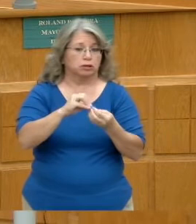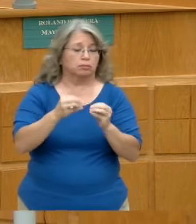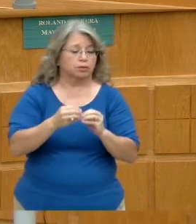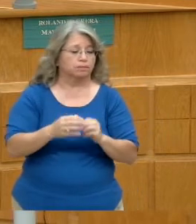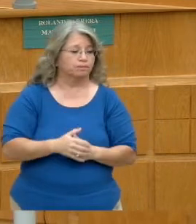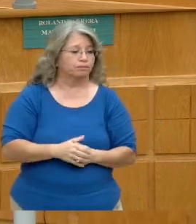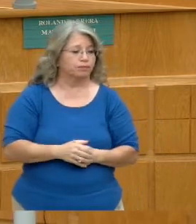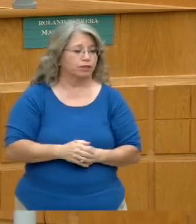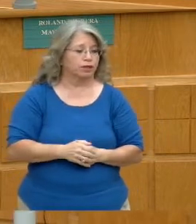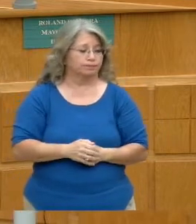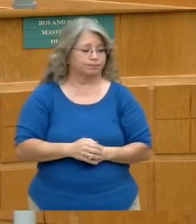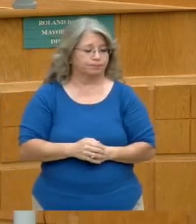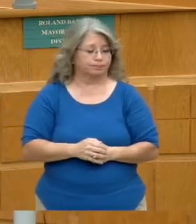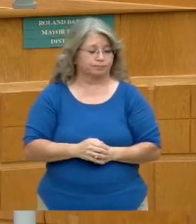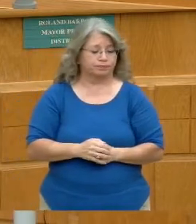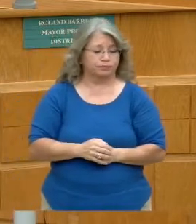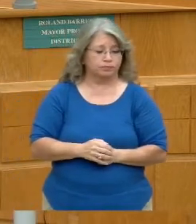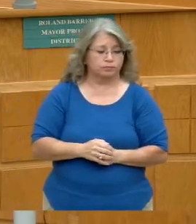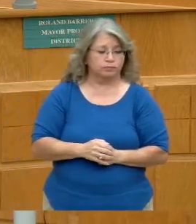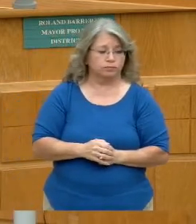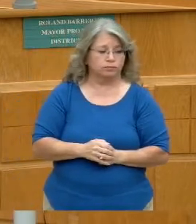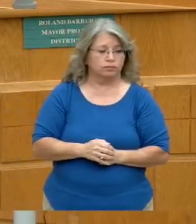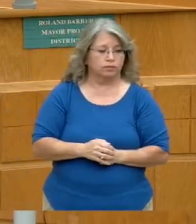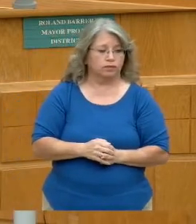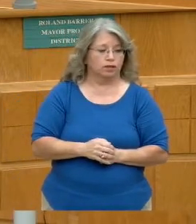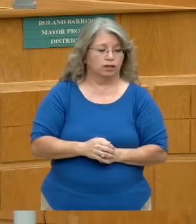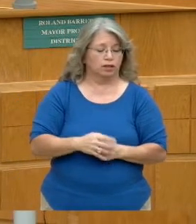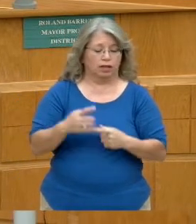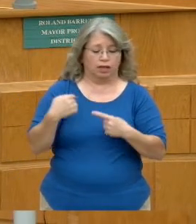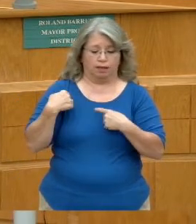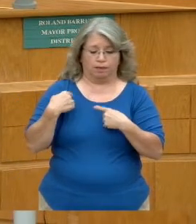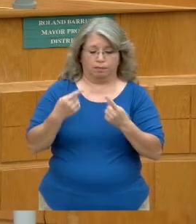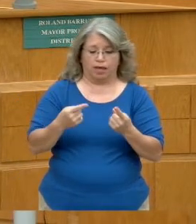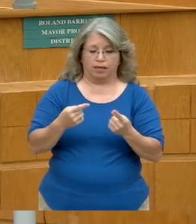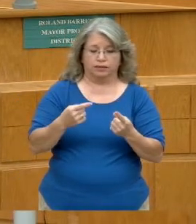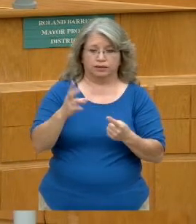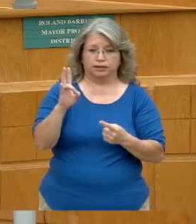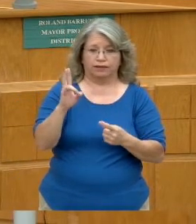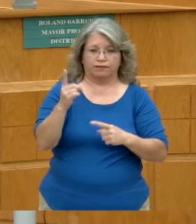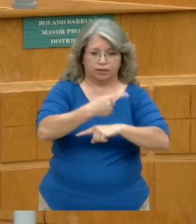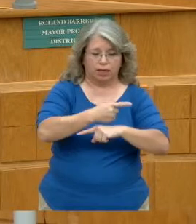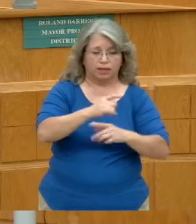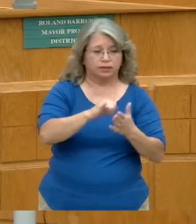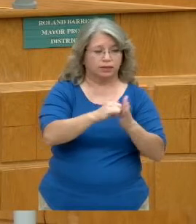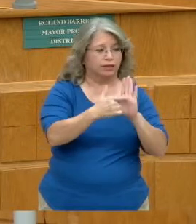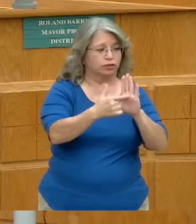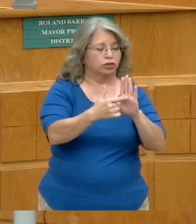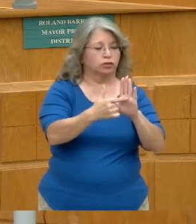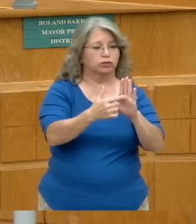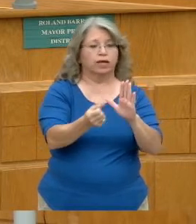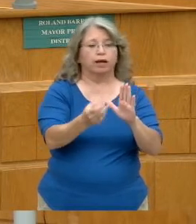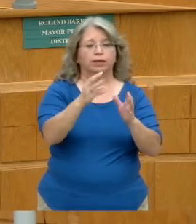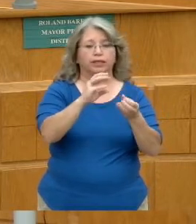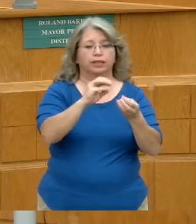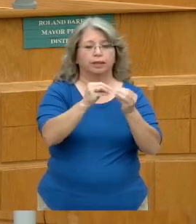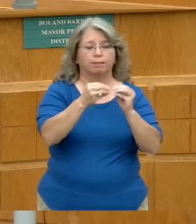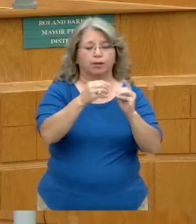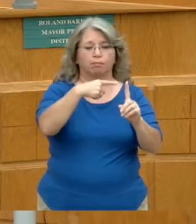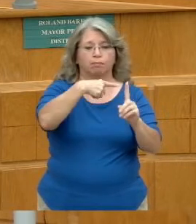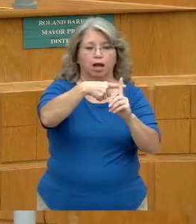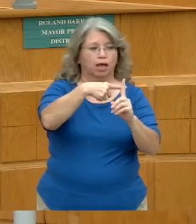last 7-day graphic, it shows our number of positives. And I think they're going to put it up here in a